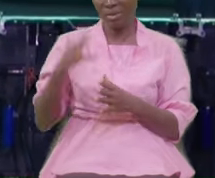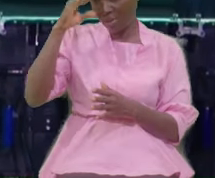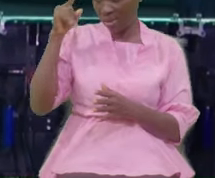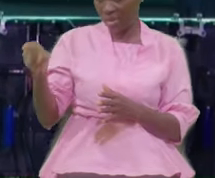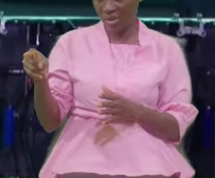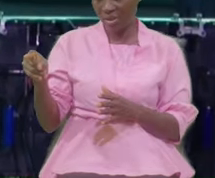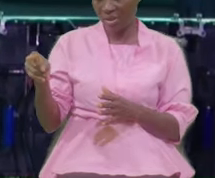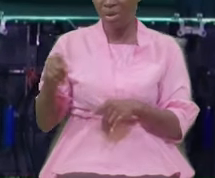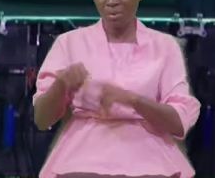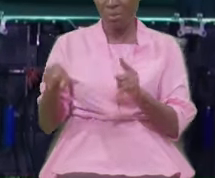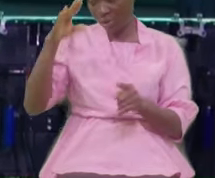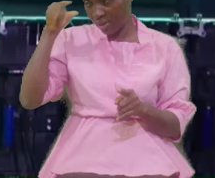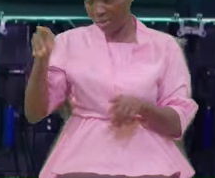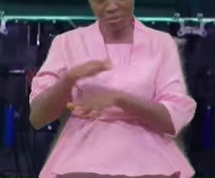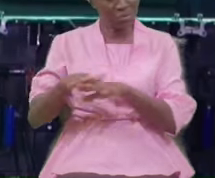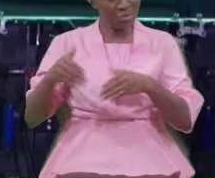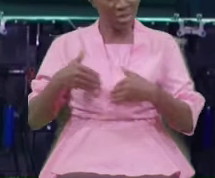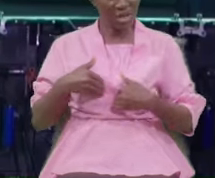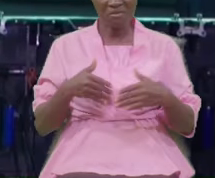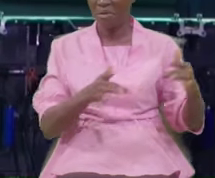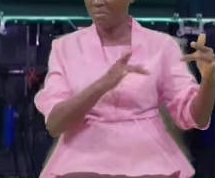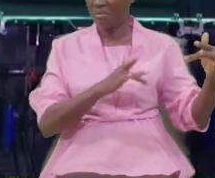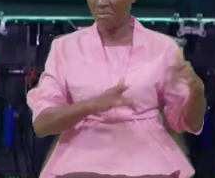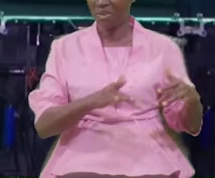wala any wal